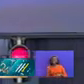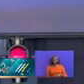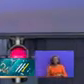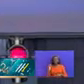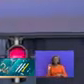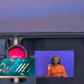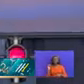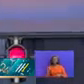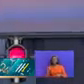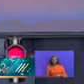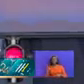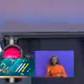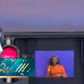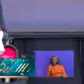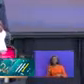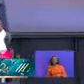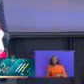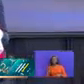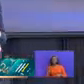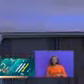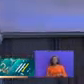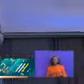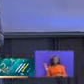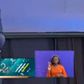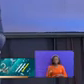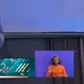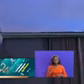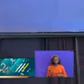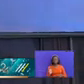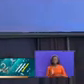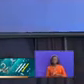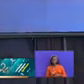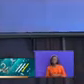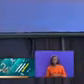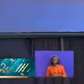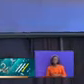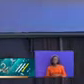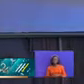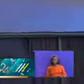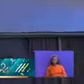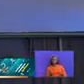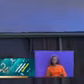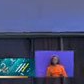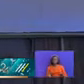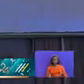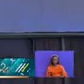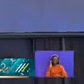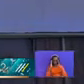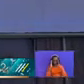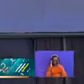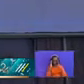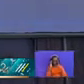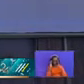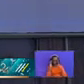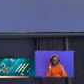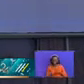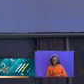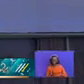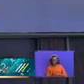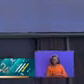entering into the age where all you need are some special spectacles that you get smss you get phone